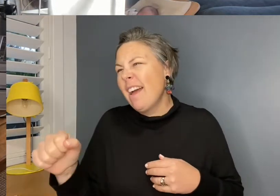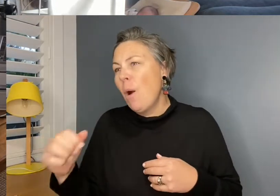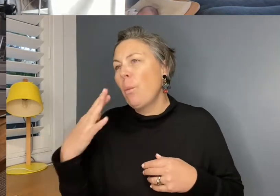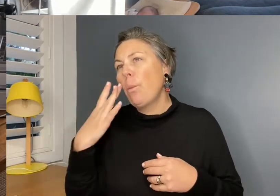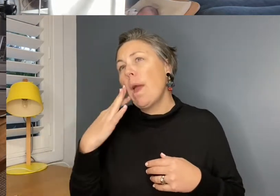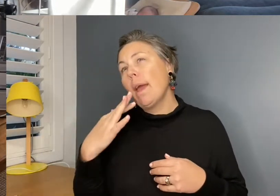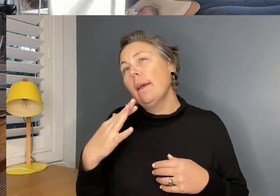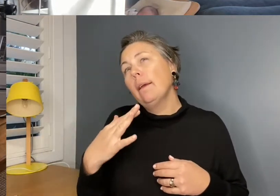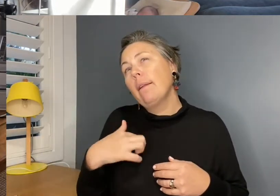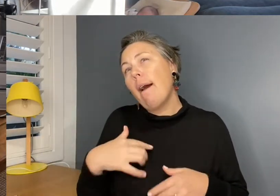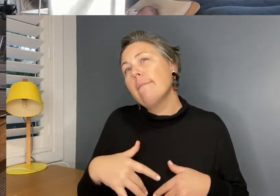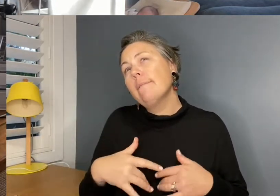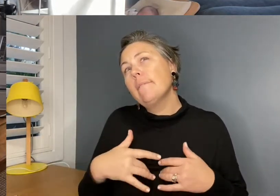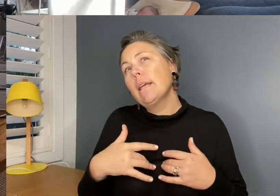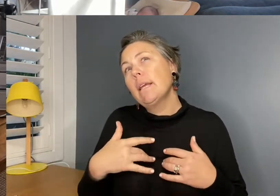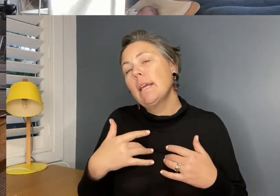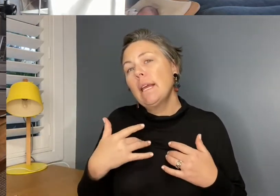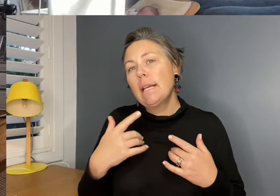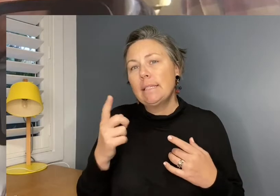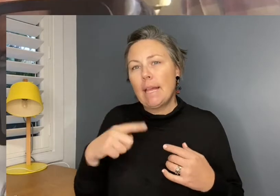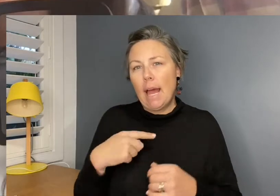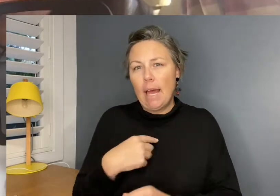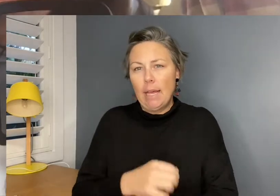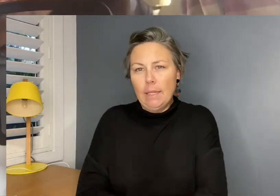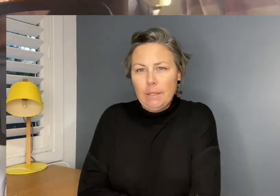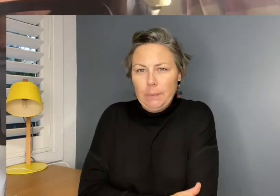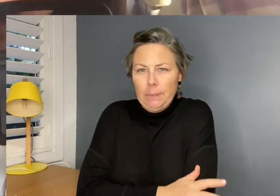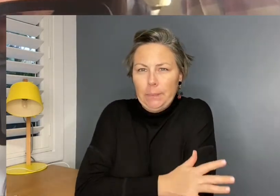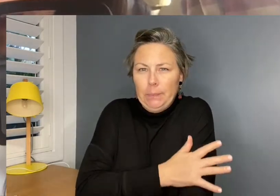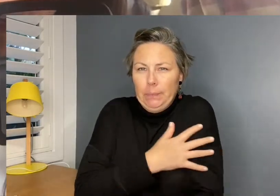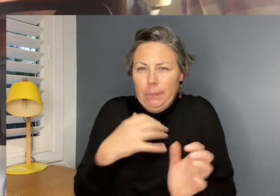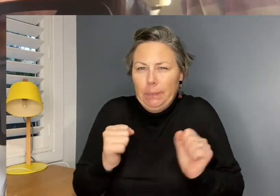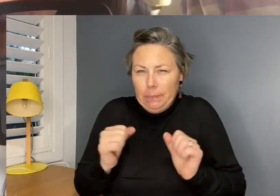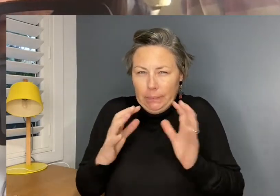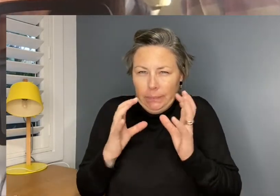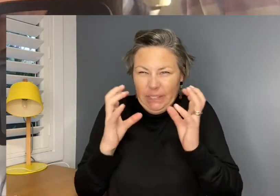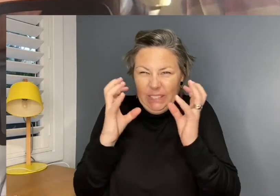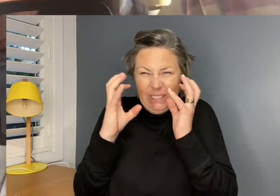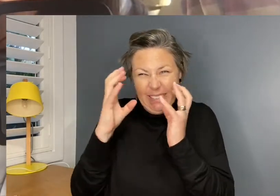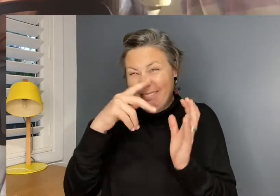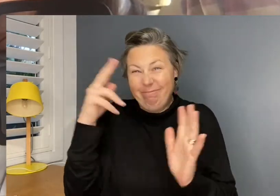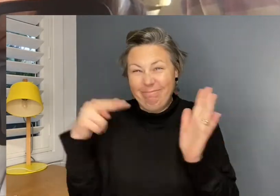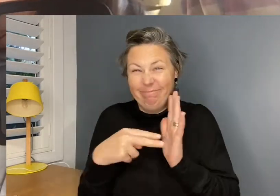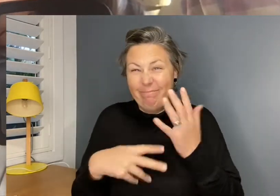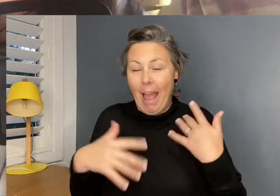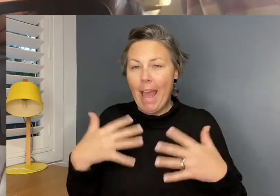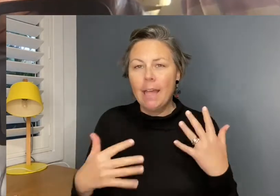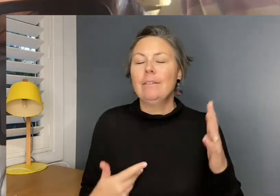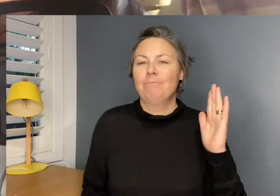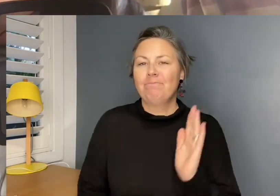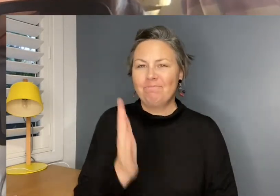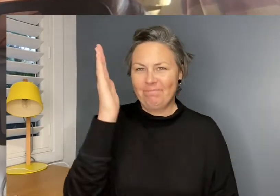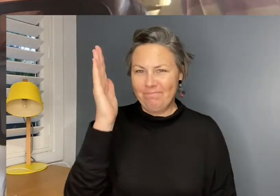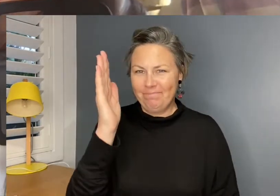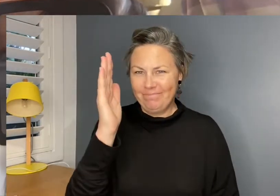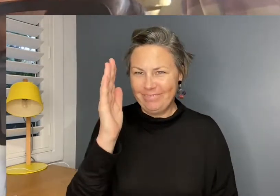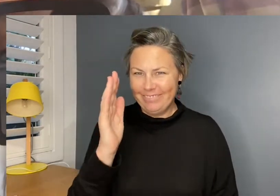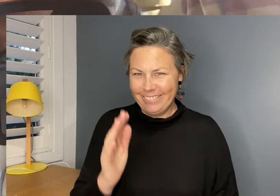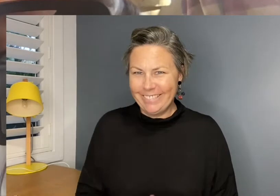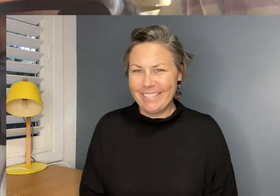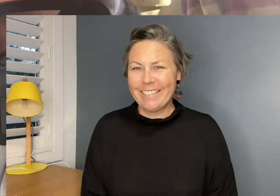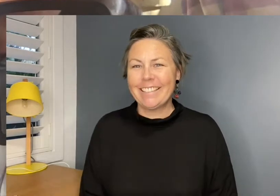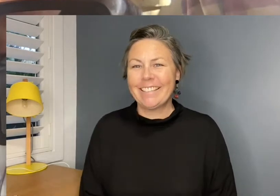a matter of minutes. Yeah. No, I didn't feel any of that bearing down feeling yet. The contractions were just getting closer in time and much